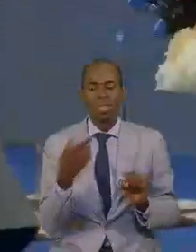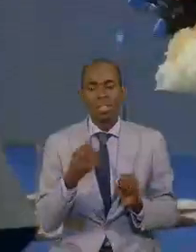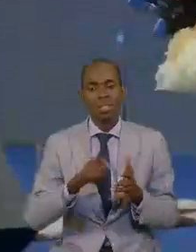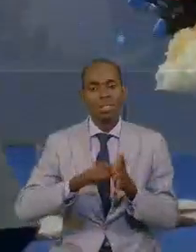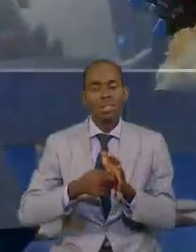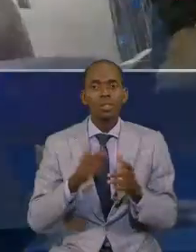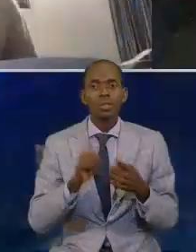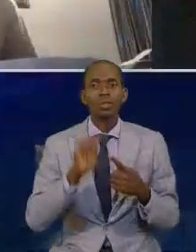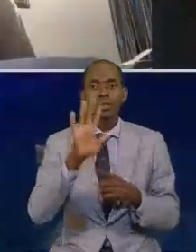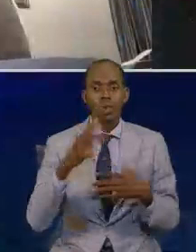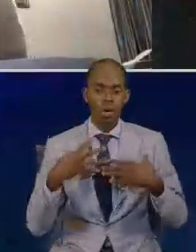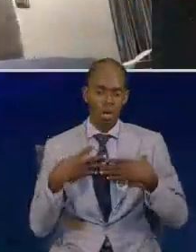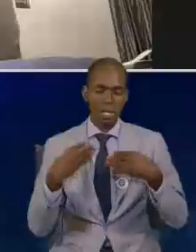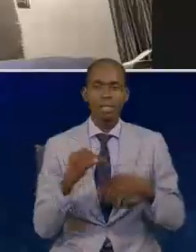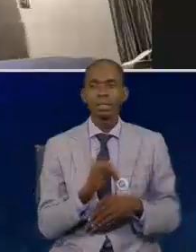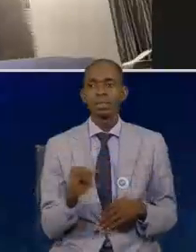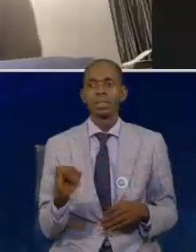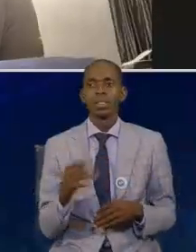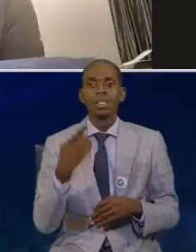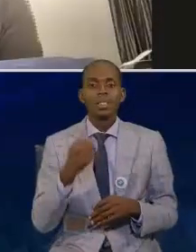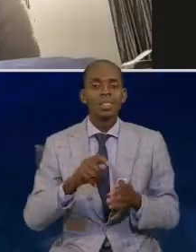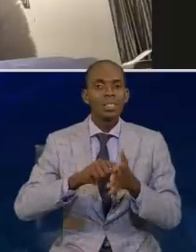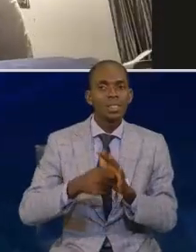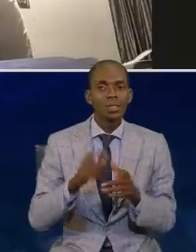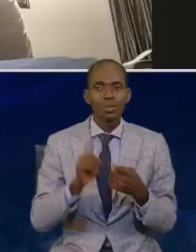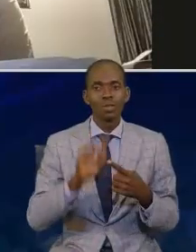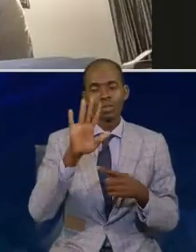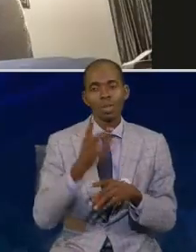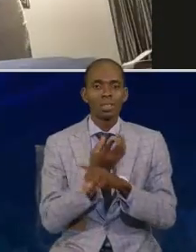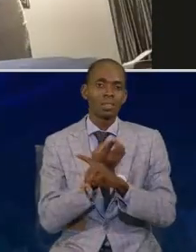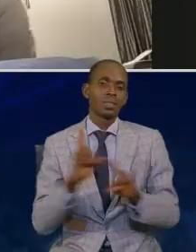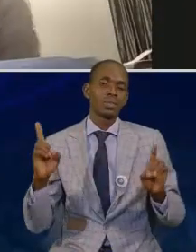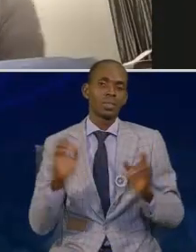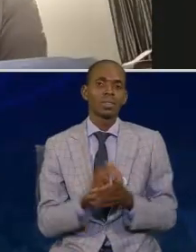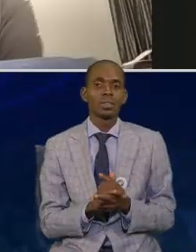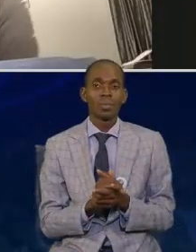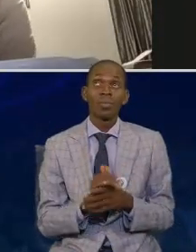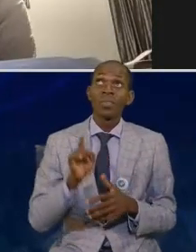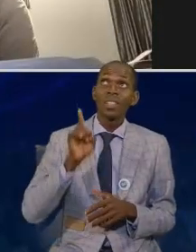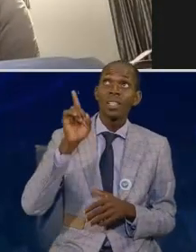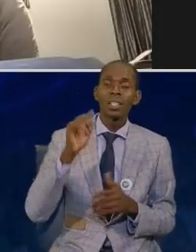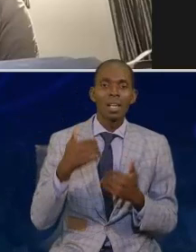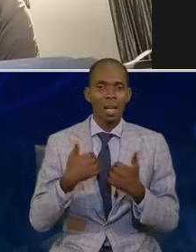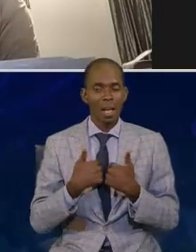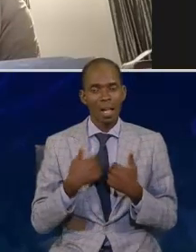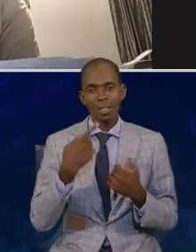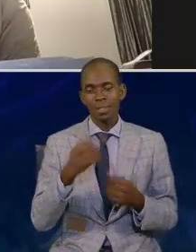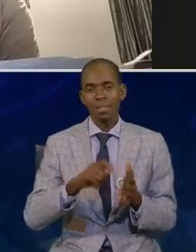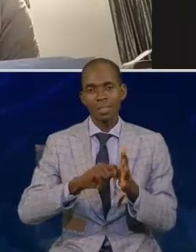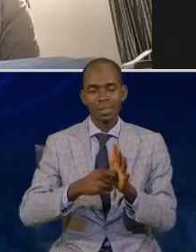your healing. The key to your deliverance. He has the key.